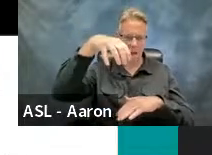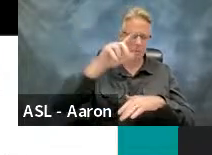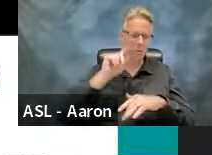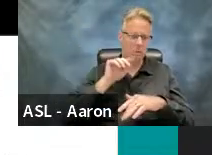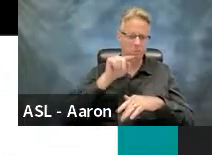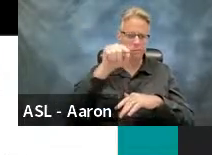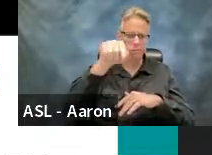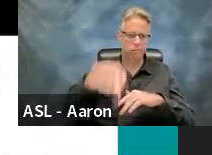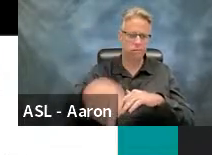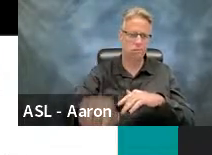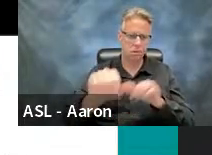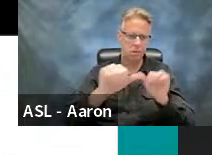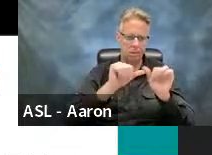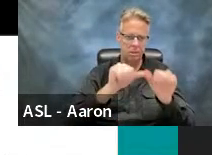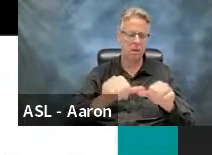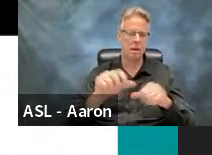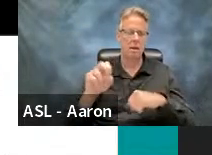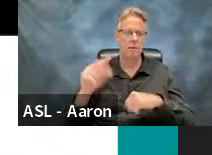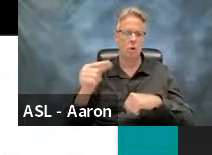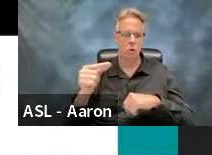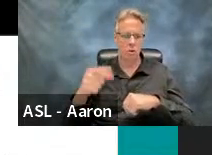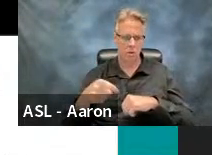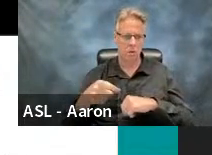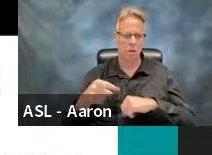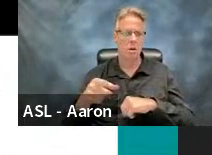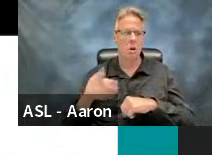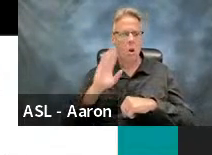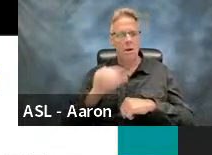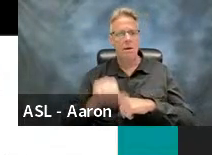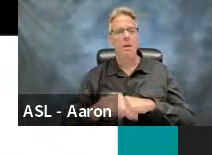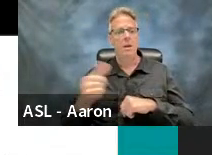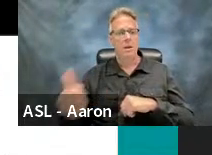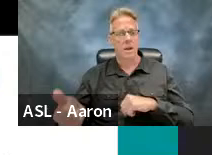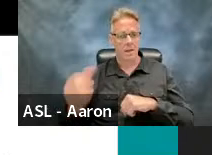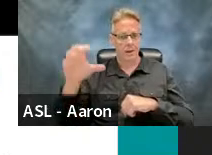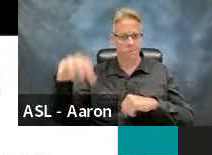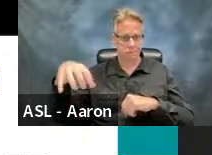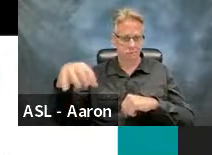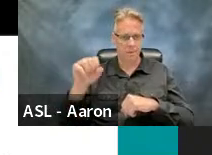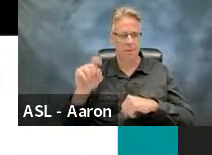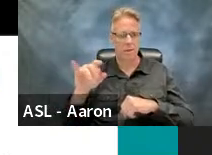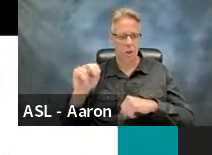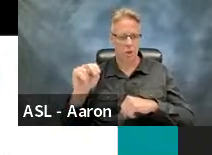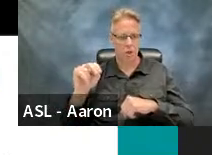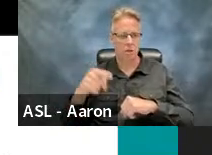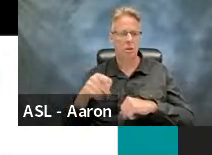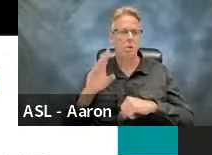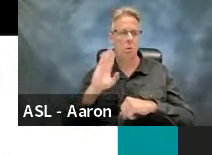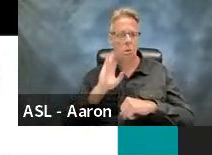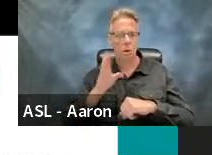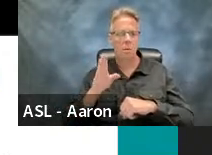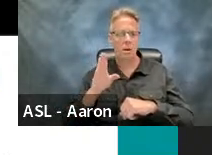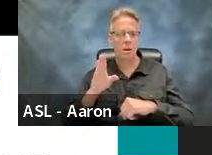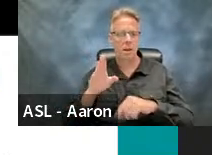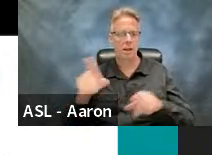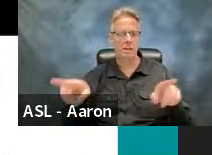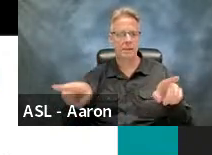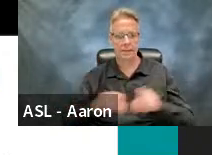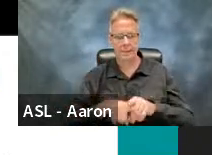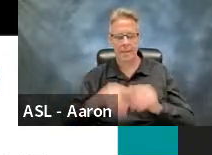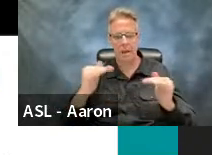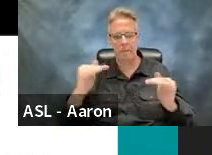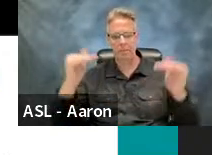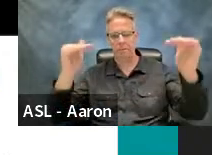to Evergreen, where there would be another station. In this case, it would be at the same elevation